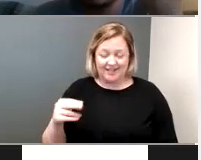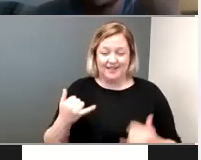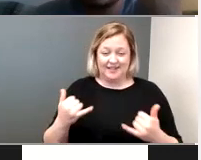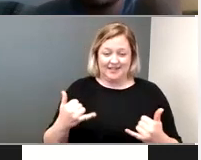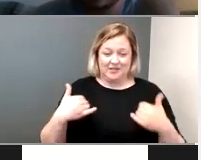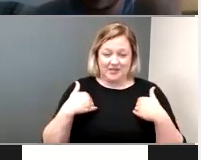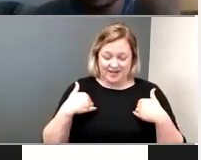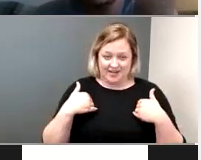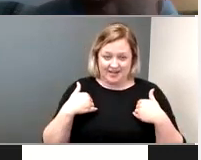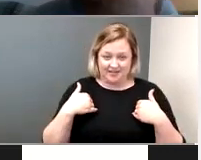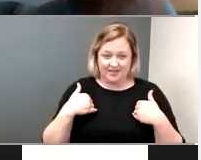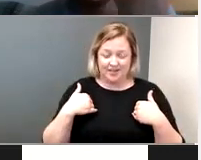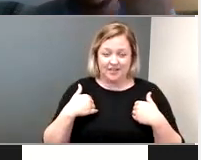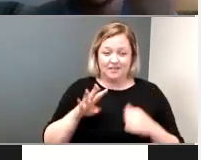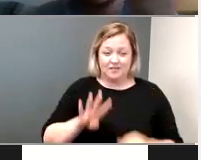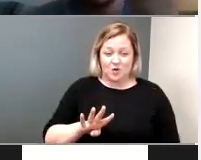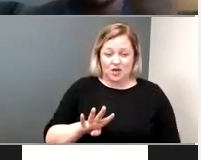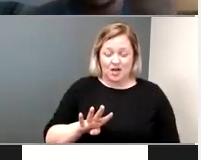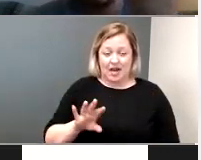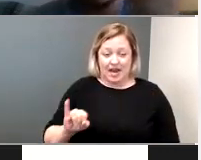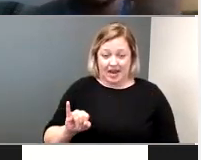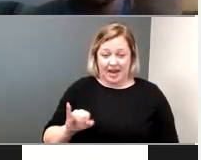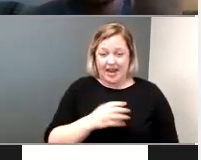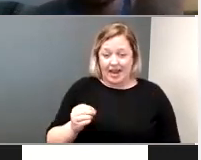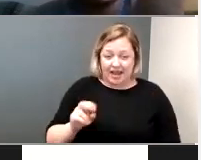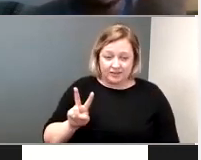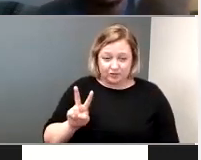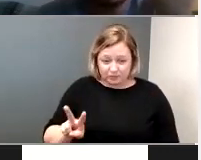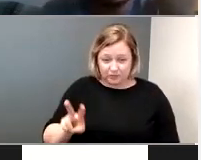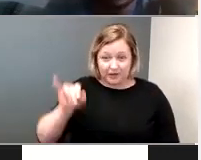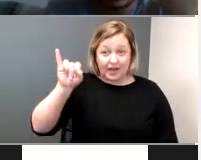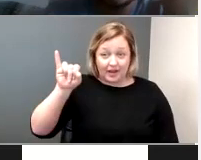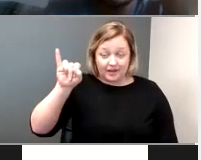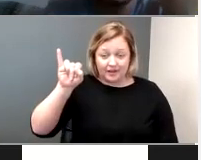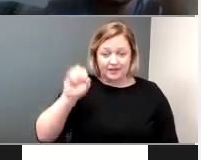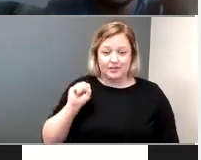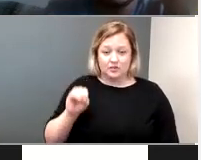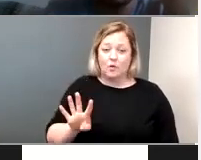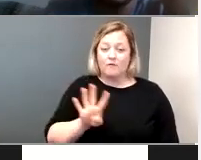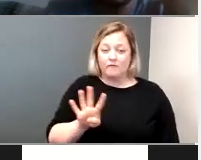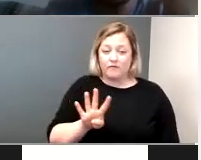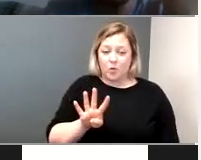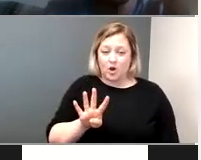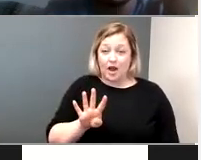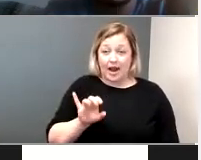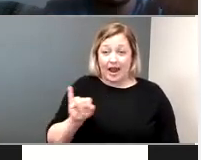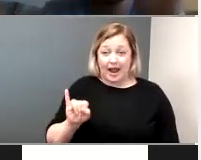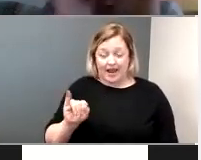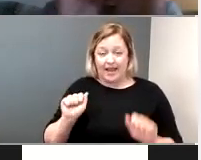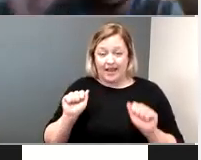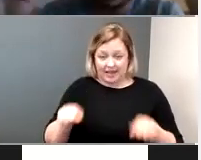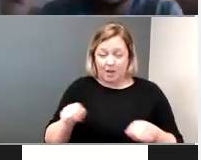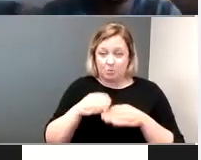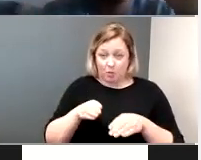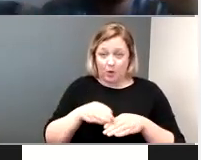right? 4i and 2 raised to the power of I. So 4i can be broken down into, so